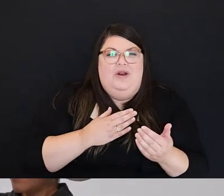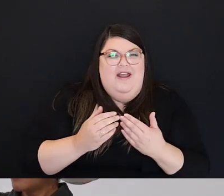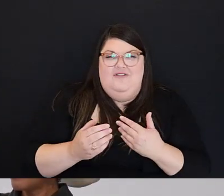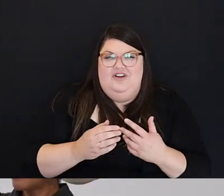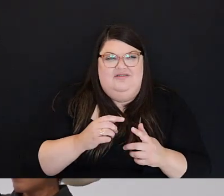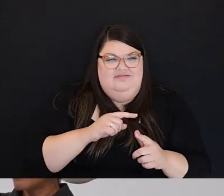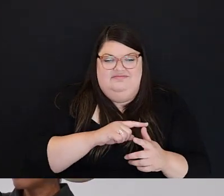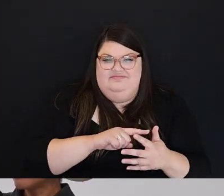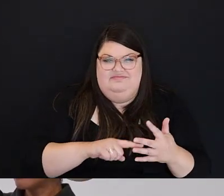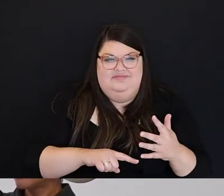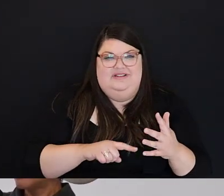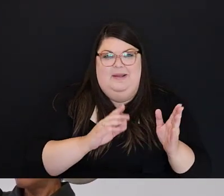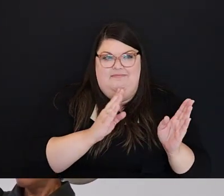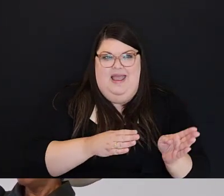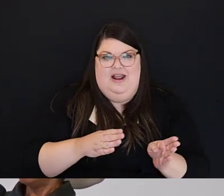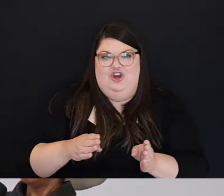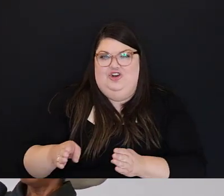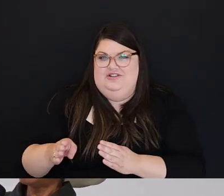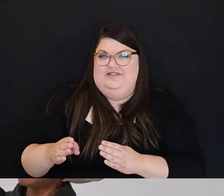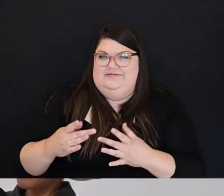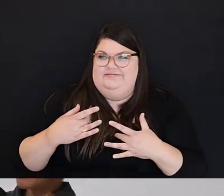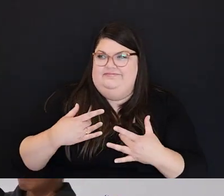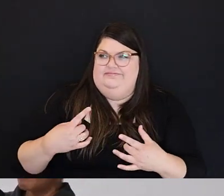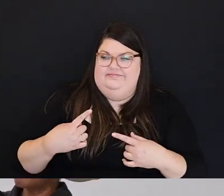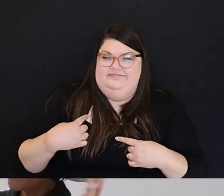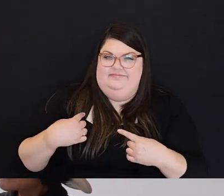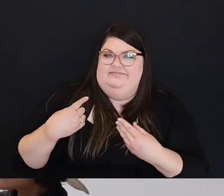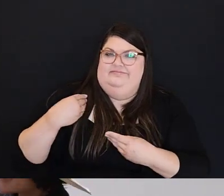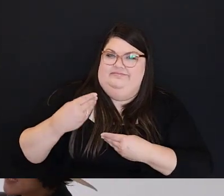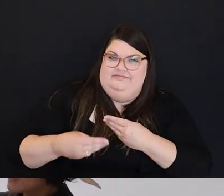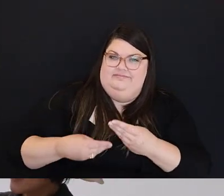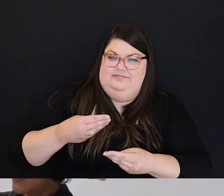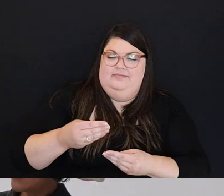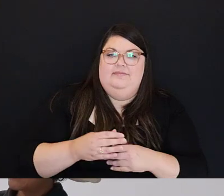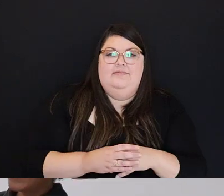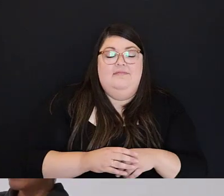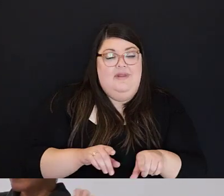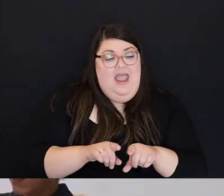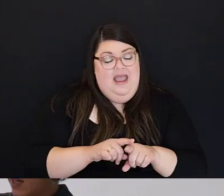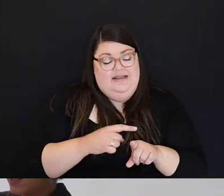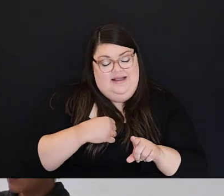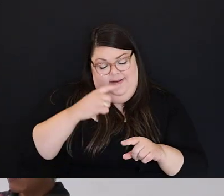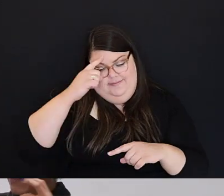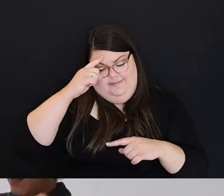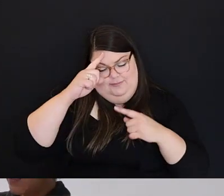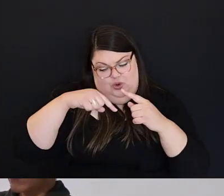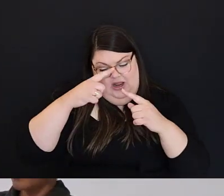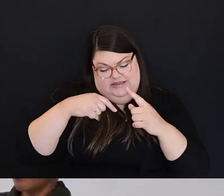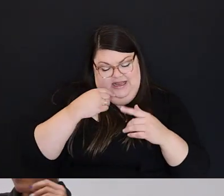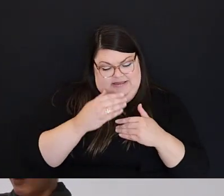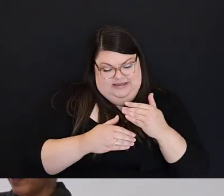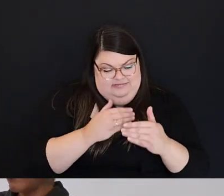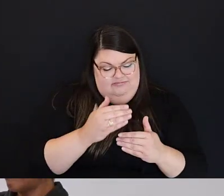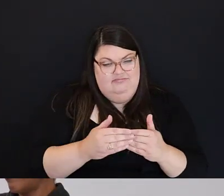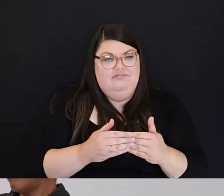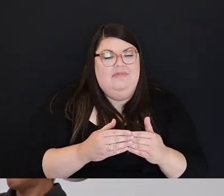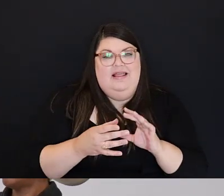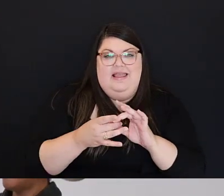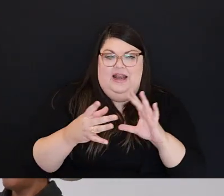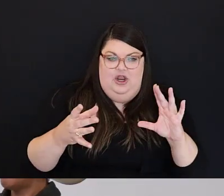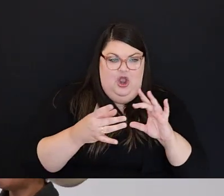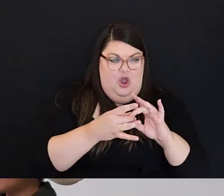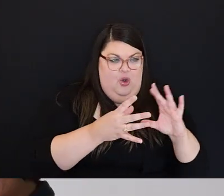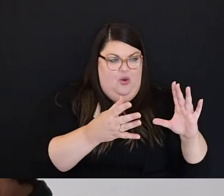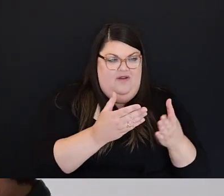be. And as I've been processing and like letting these things go and going